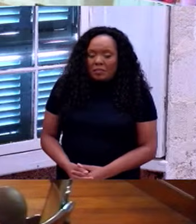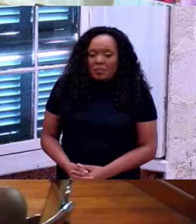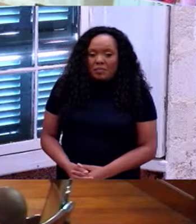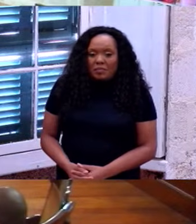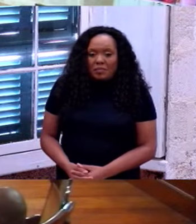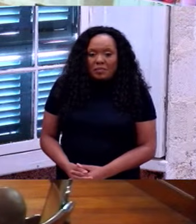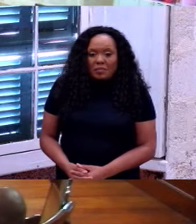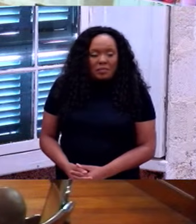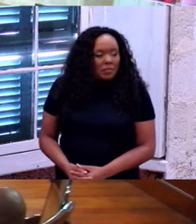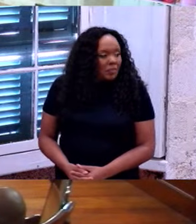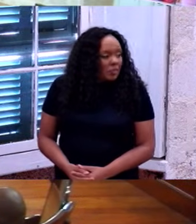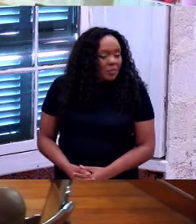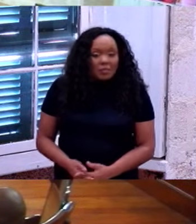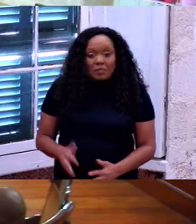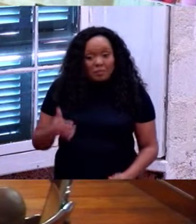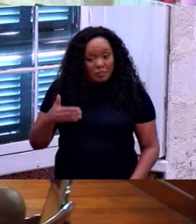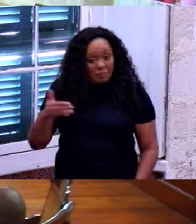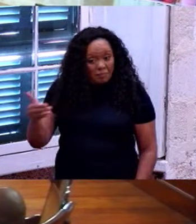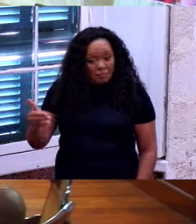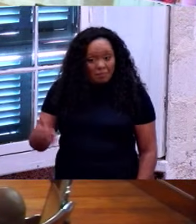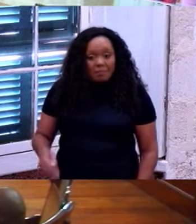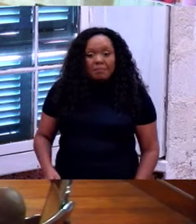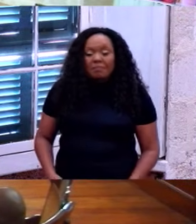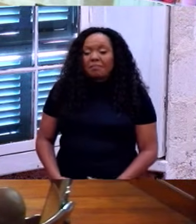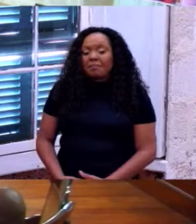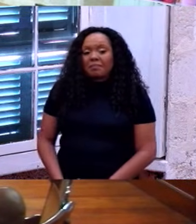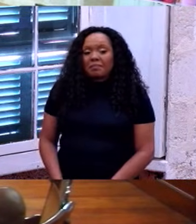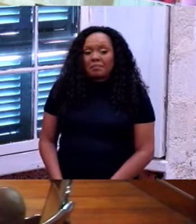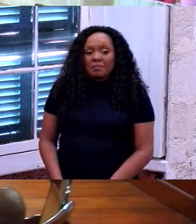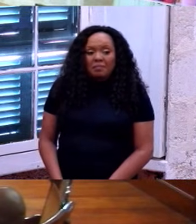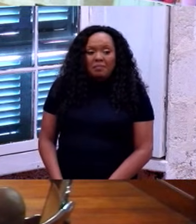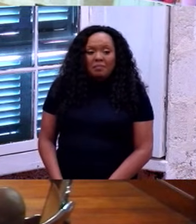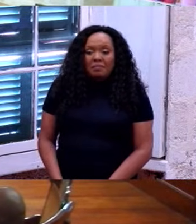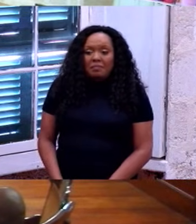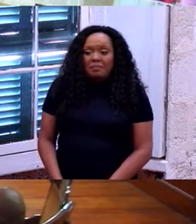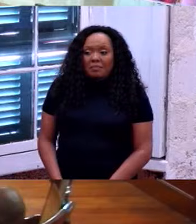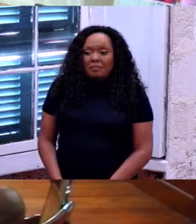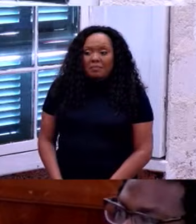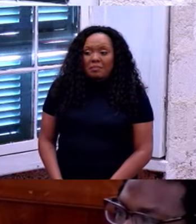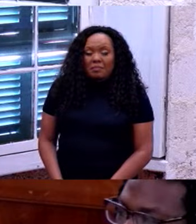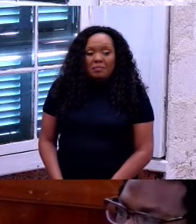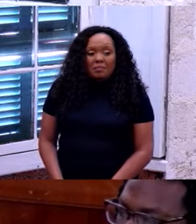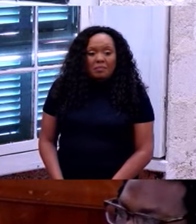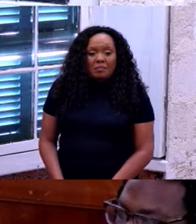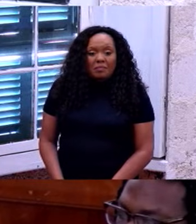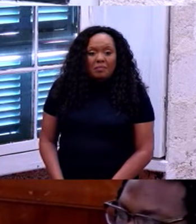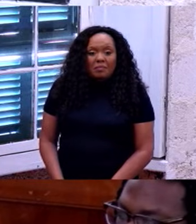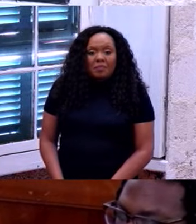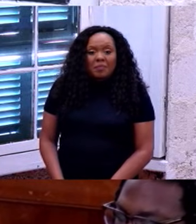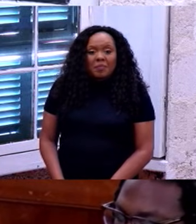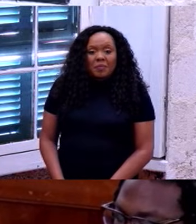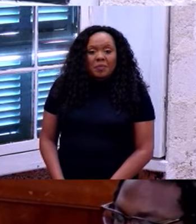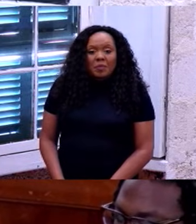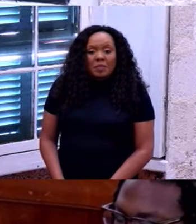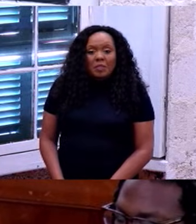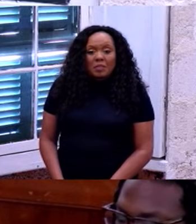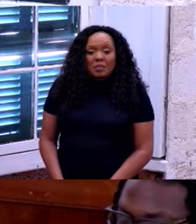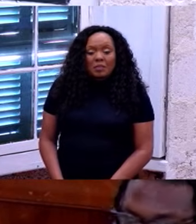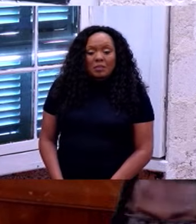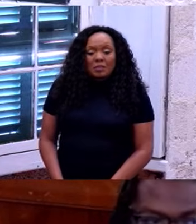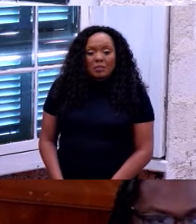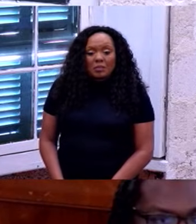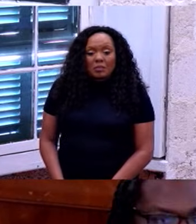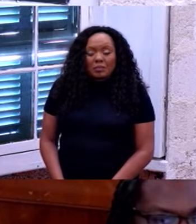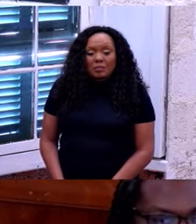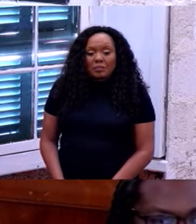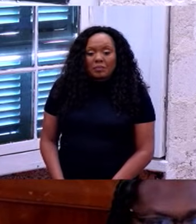Senator Nichols, please. I'm obliged, Madam Deputy President. These changes, in my view, are prudent, necessary,